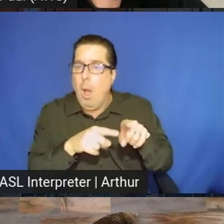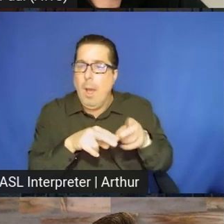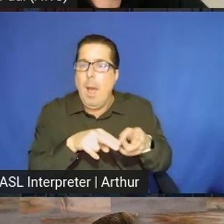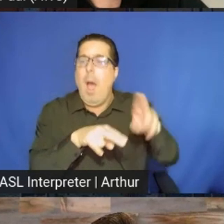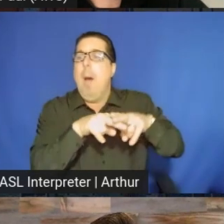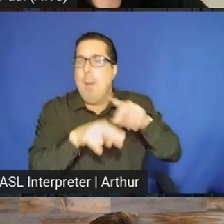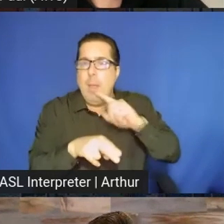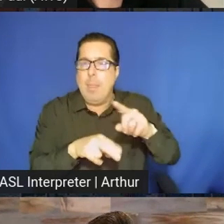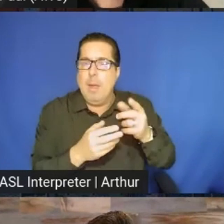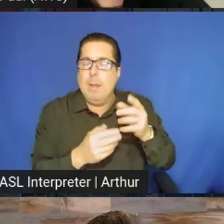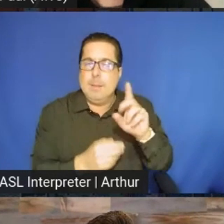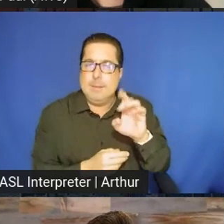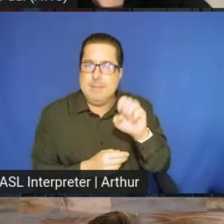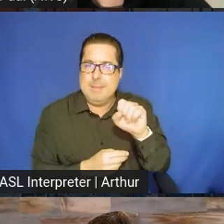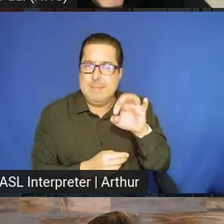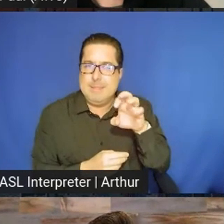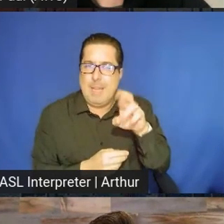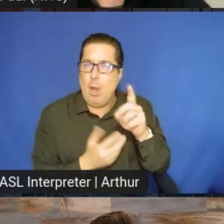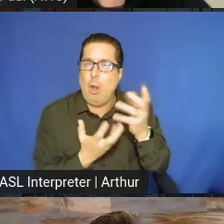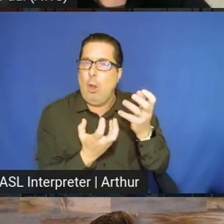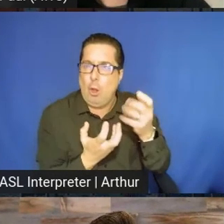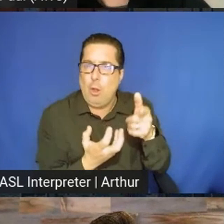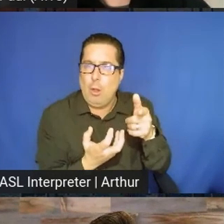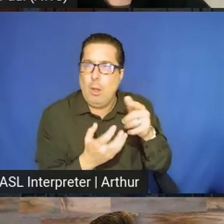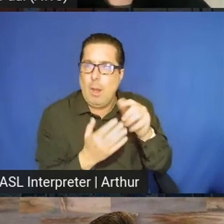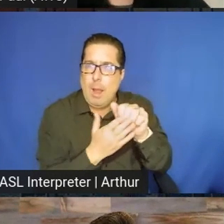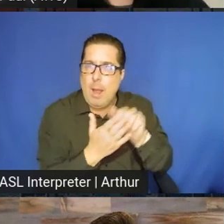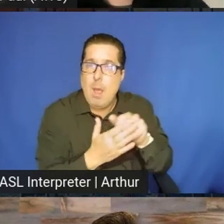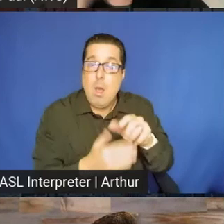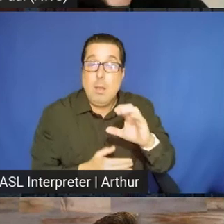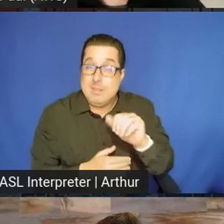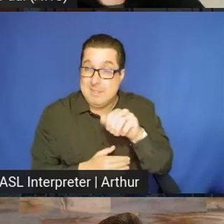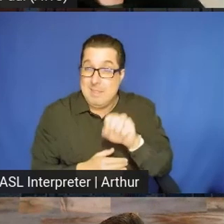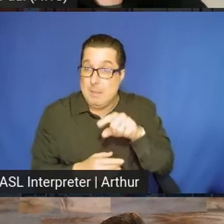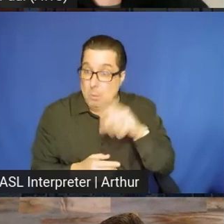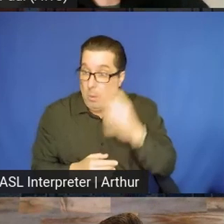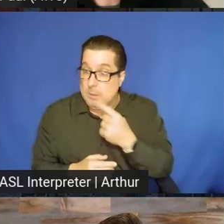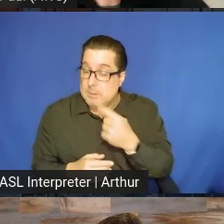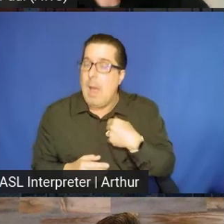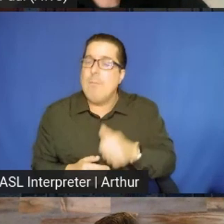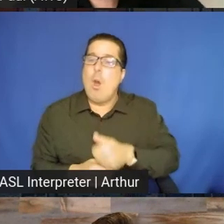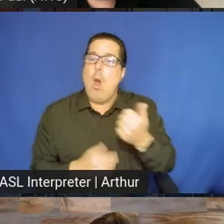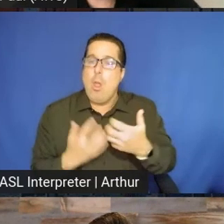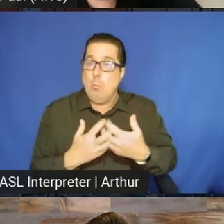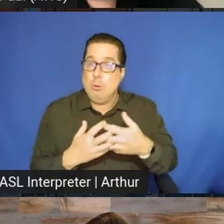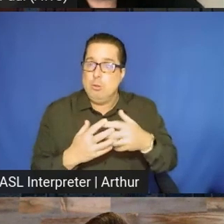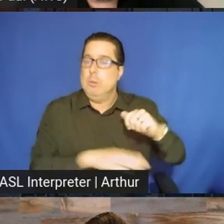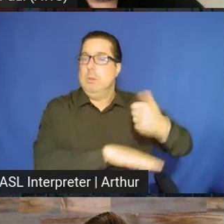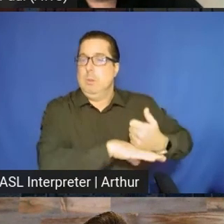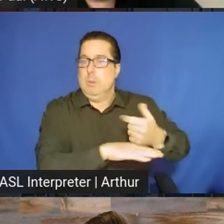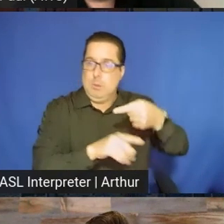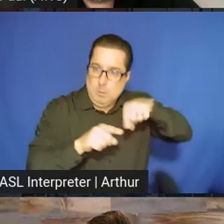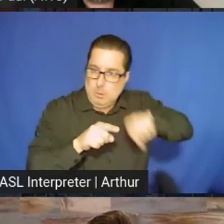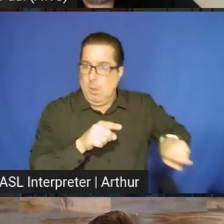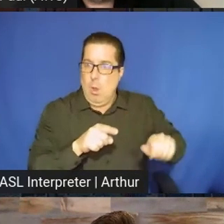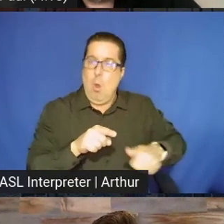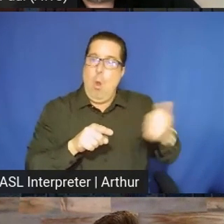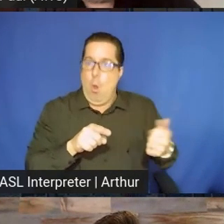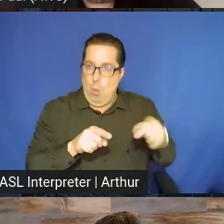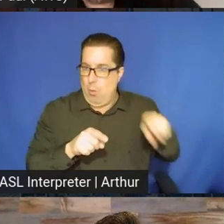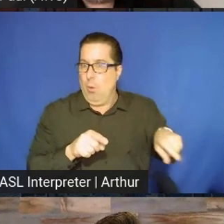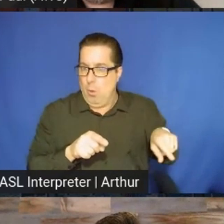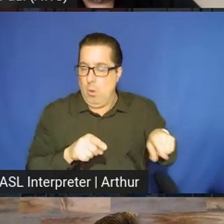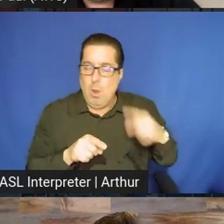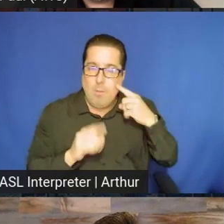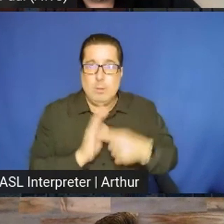Once it ups the desired count, then Cluster Autoscaler is going to say, well, let's provision another machine. So here in this example, if you